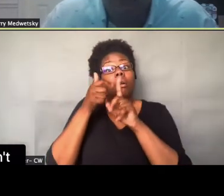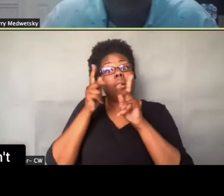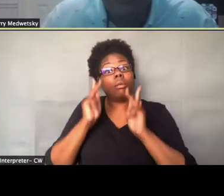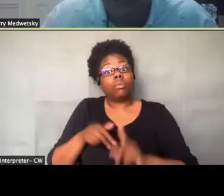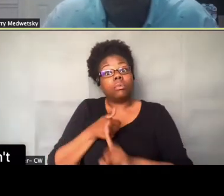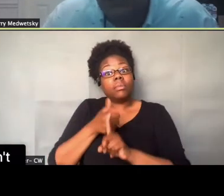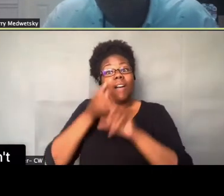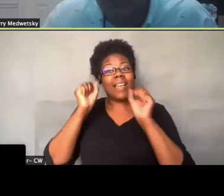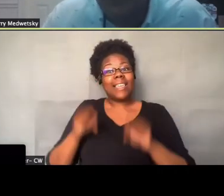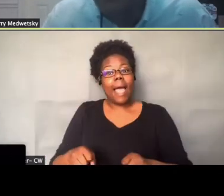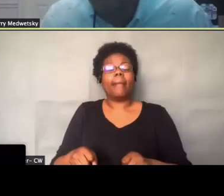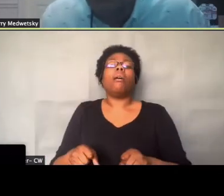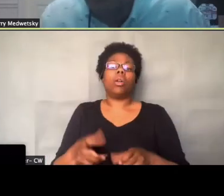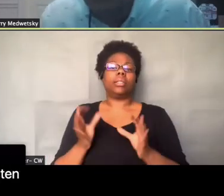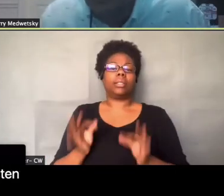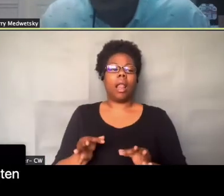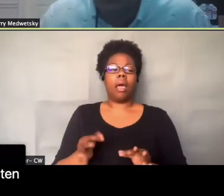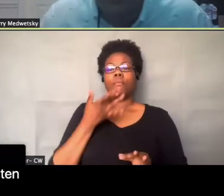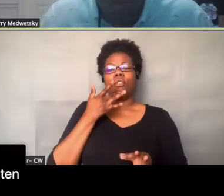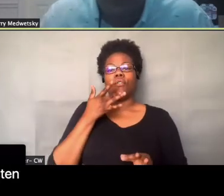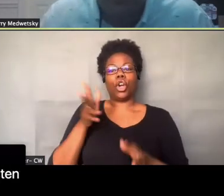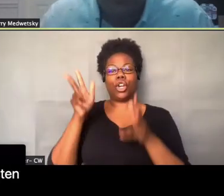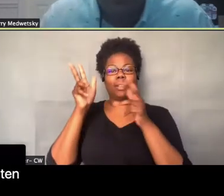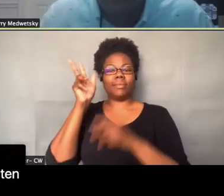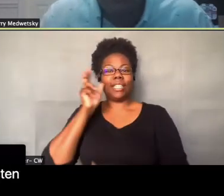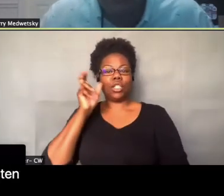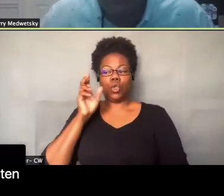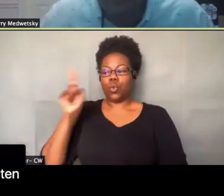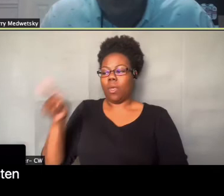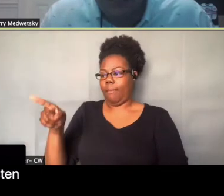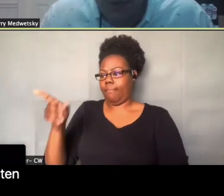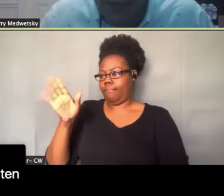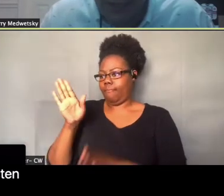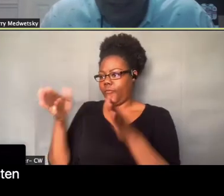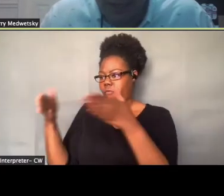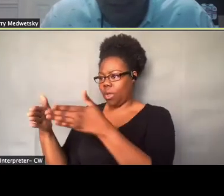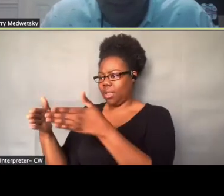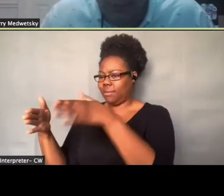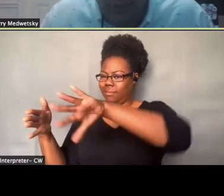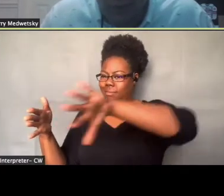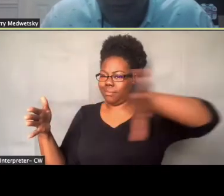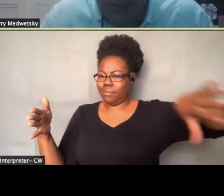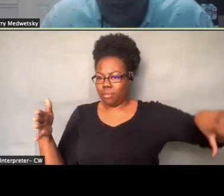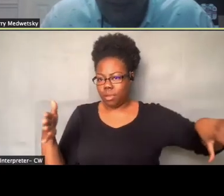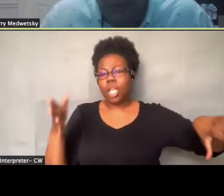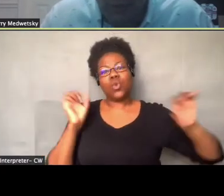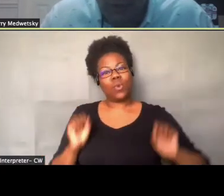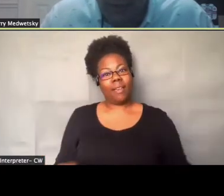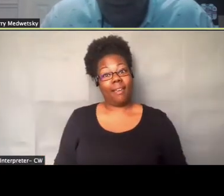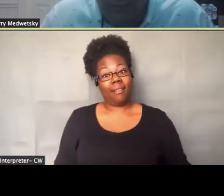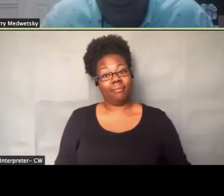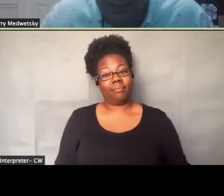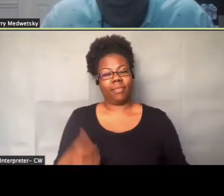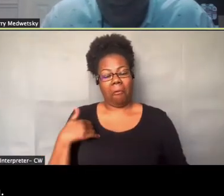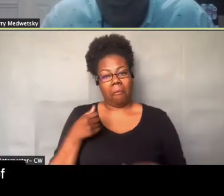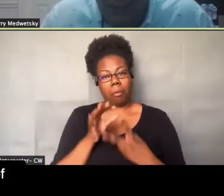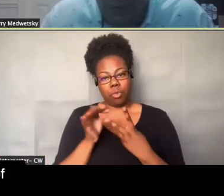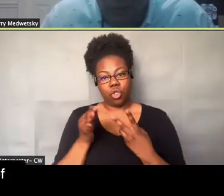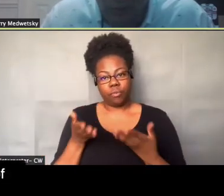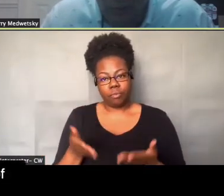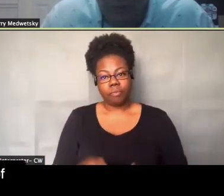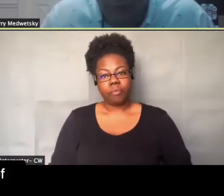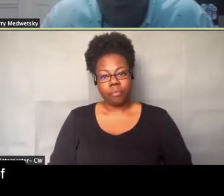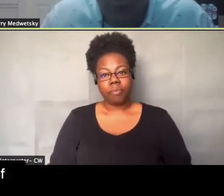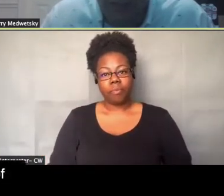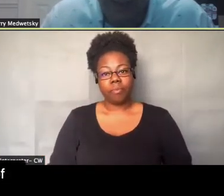oh, I want to listen to the person, forget about the other people. So here's a picture of the Roger Select. So each of these like